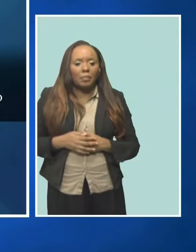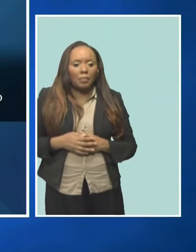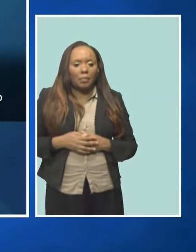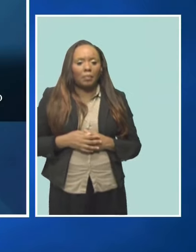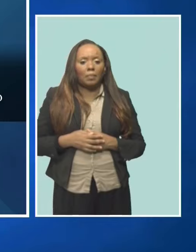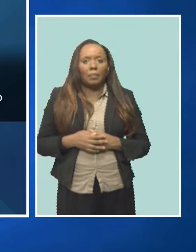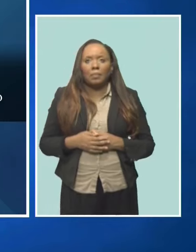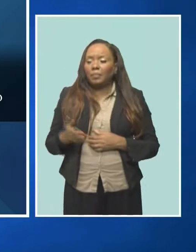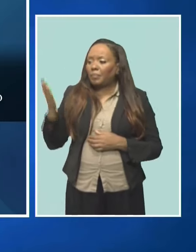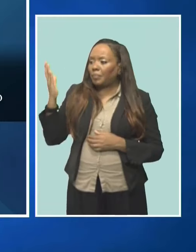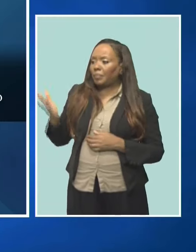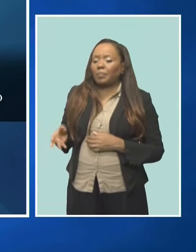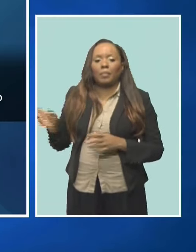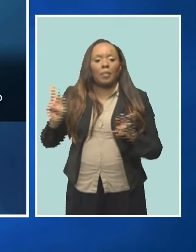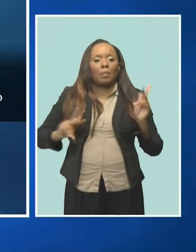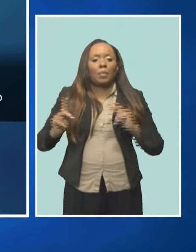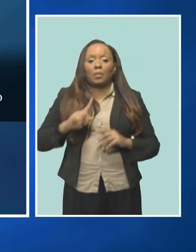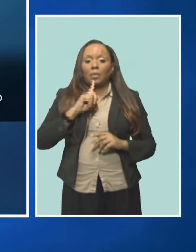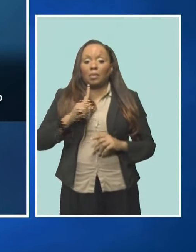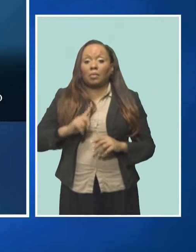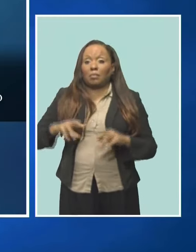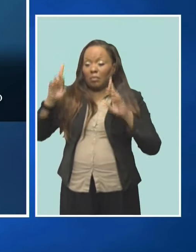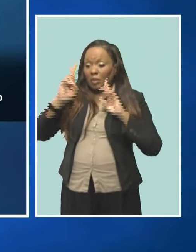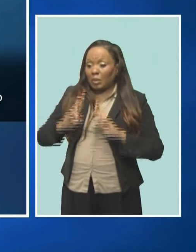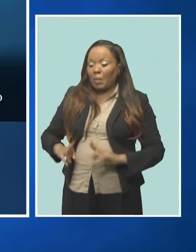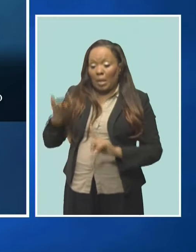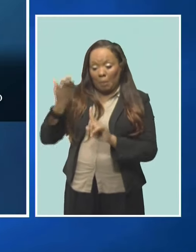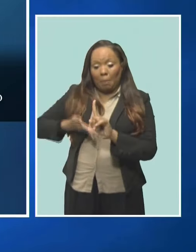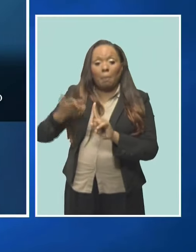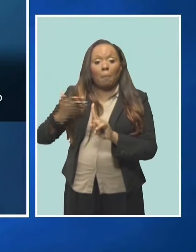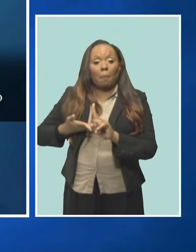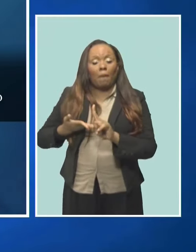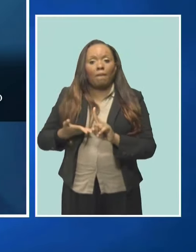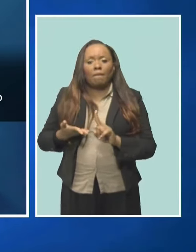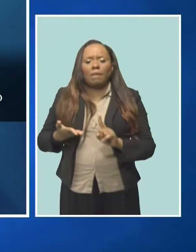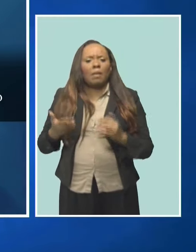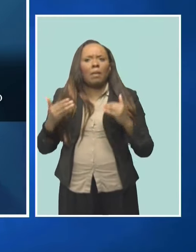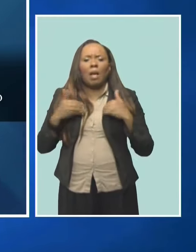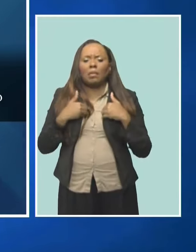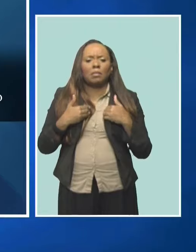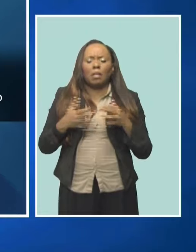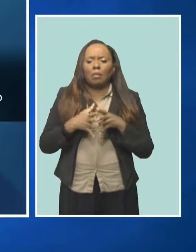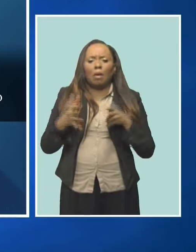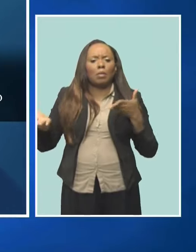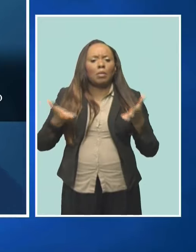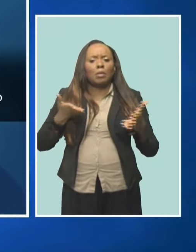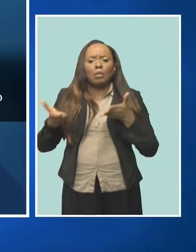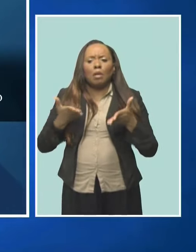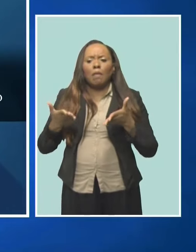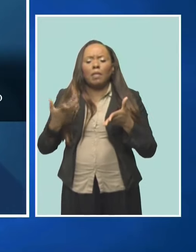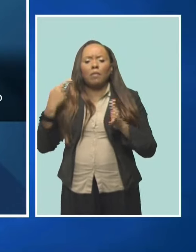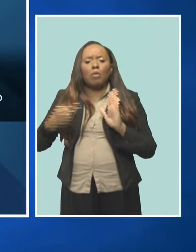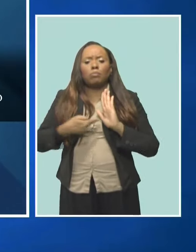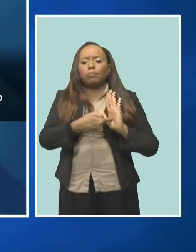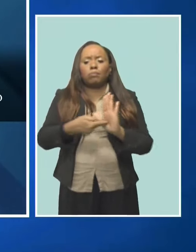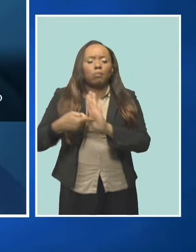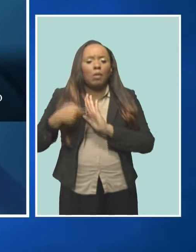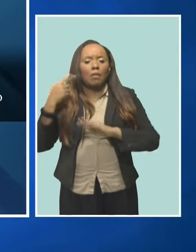and respected trade union leader. He leaves behind a proud record of service to the Labour movement and to his country,